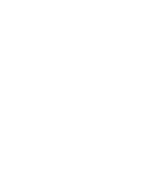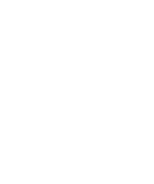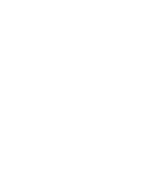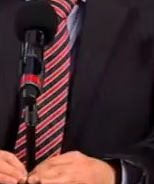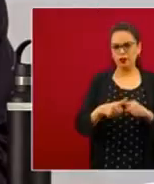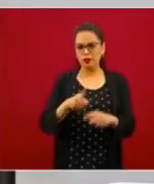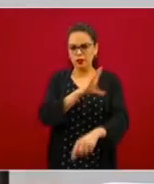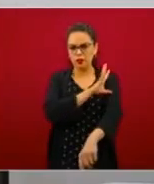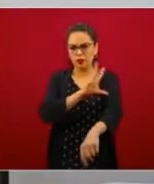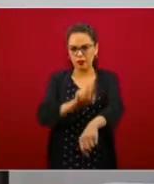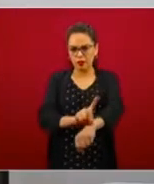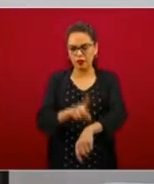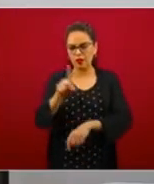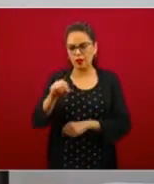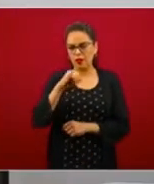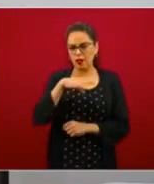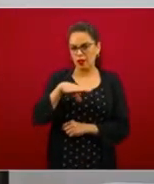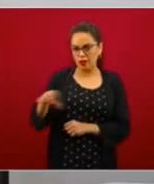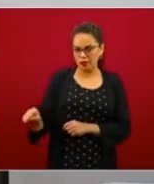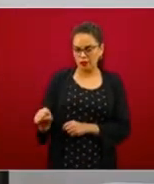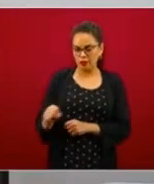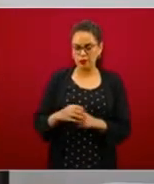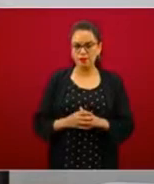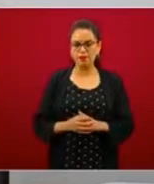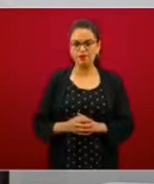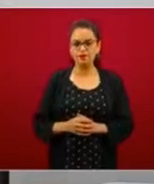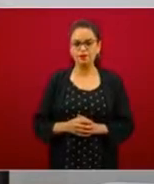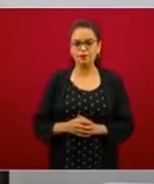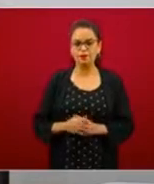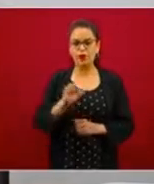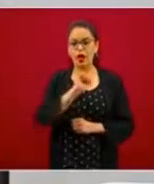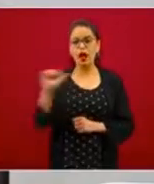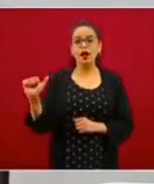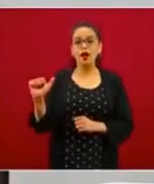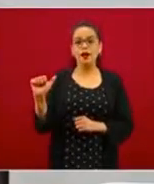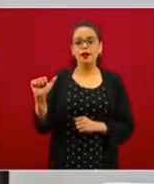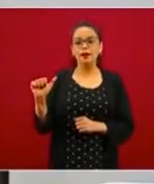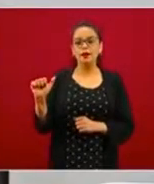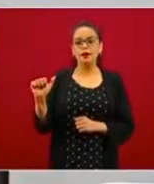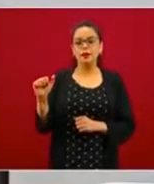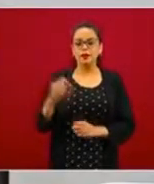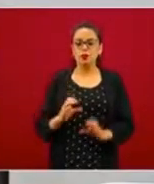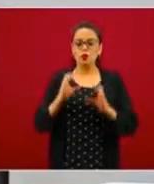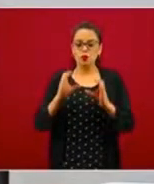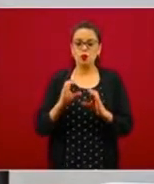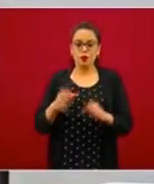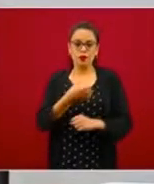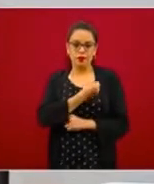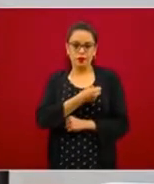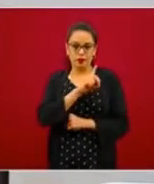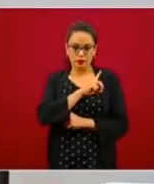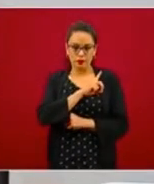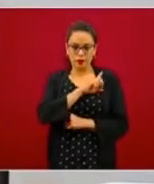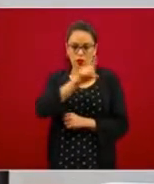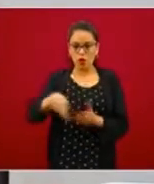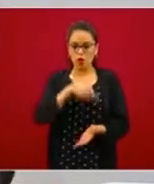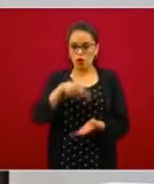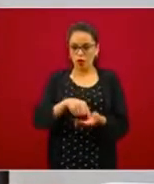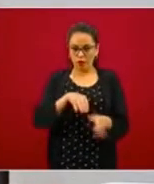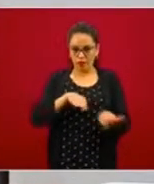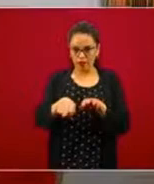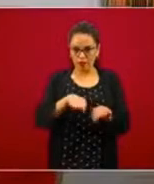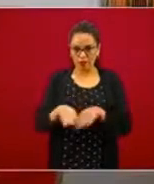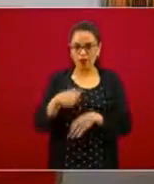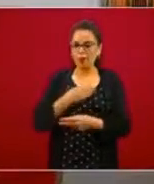Seguro Social regarding sobre la health programs in seguridad workplaces. sanitaria en el campo de trabajo.